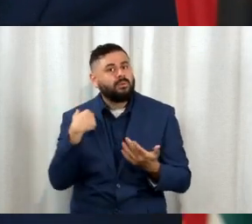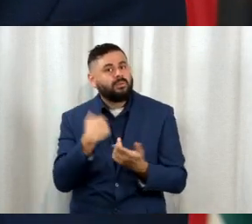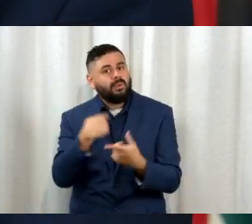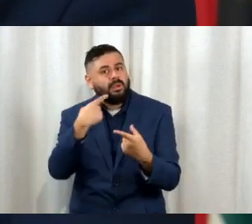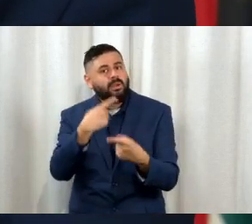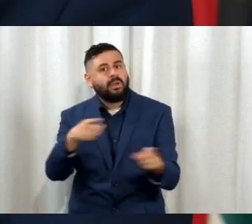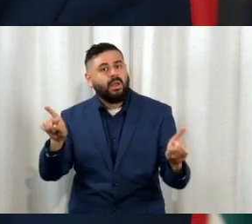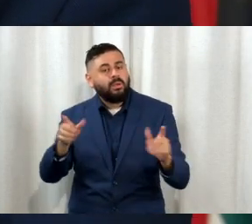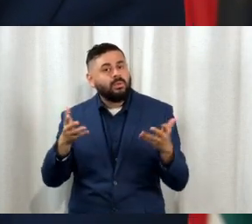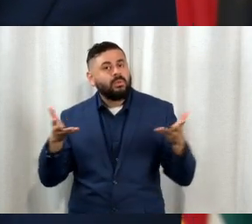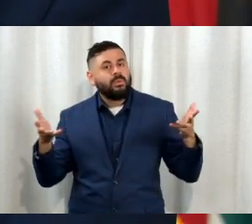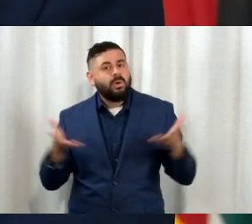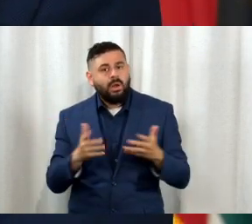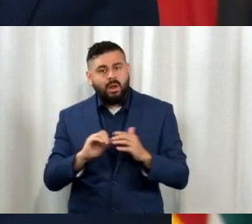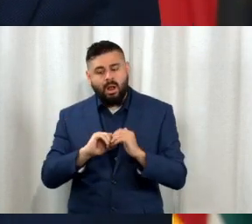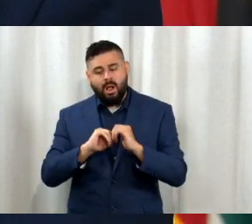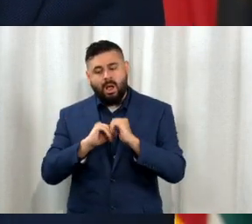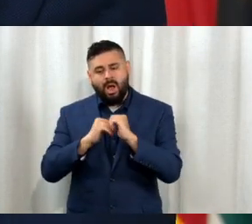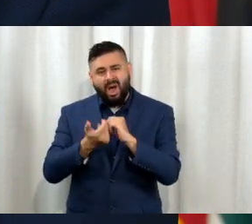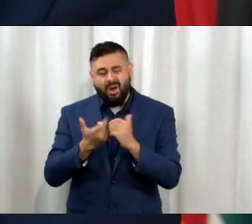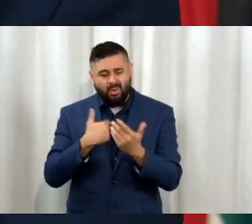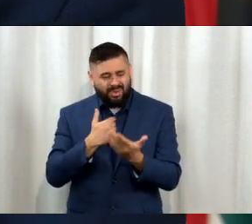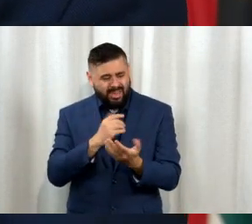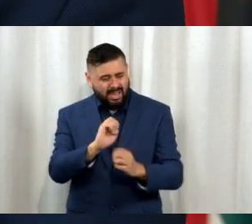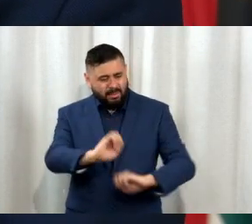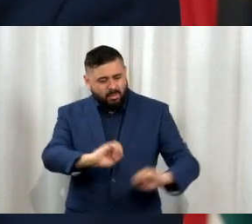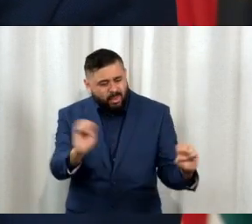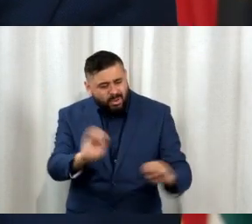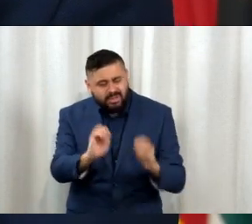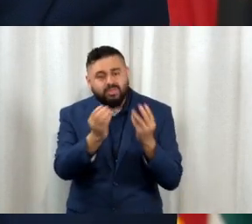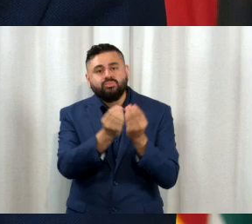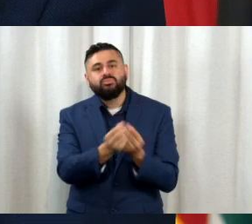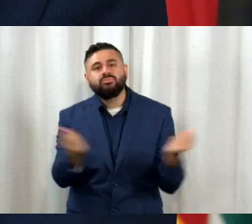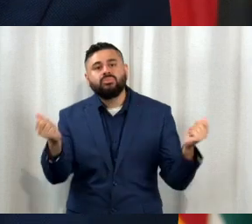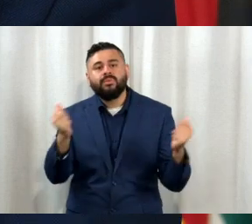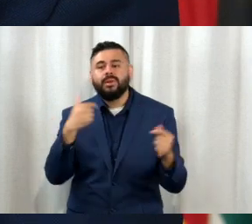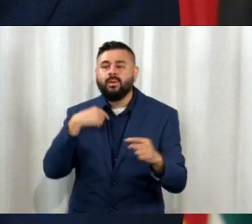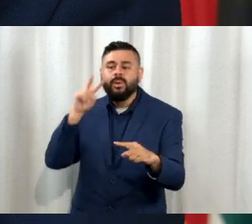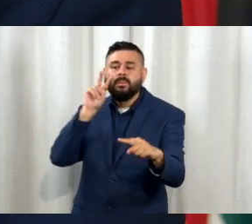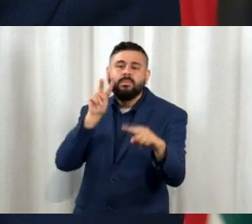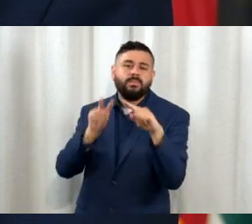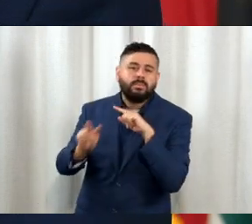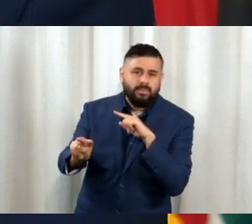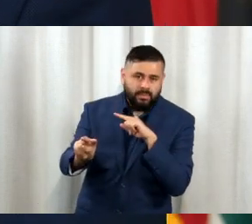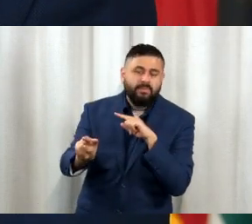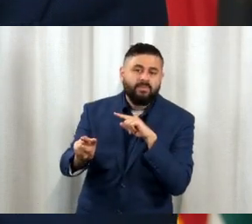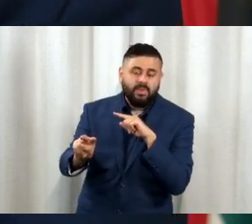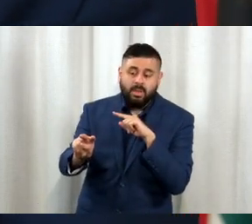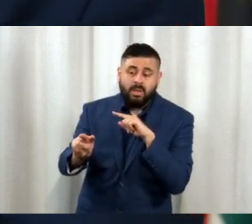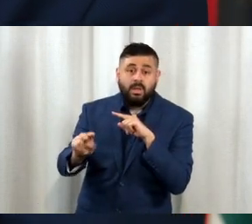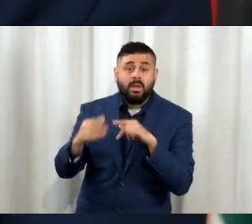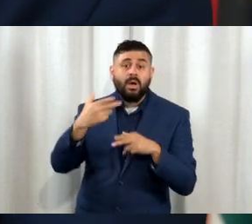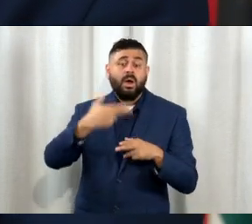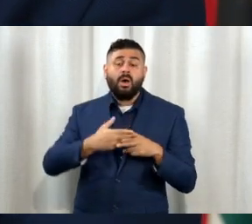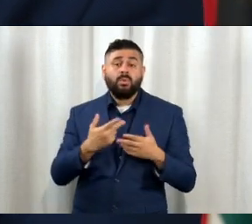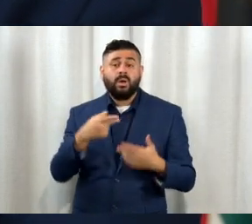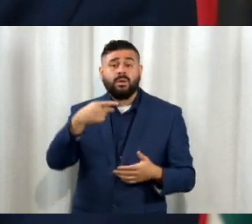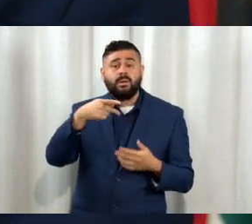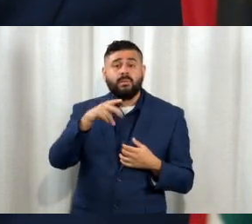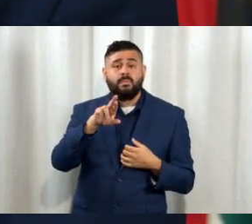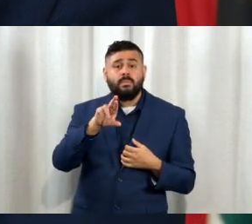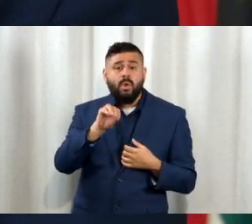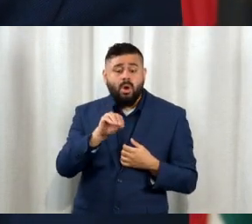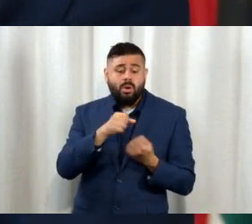think about how we get out of this emergency and how we are proactive. It's the pro-housing designation. Last